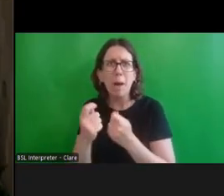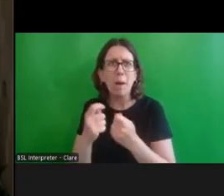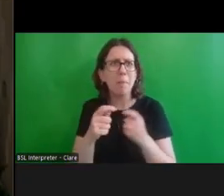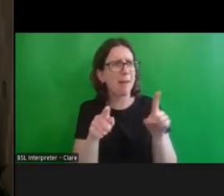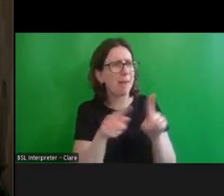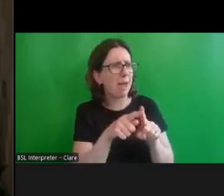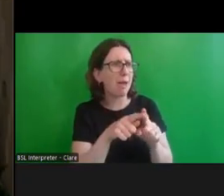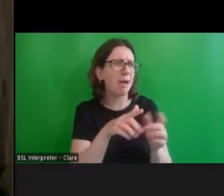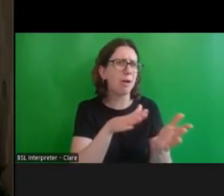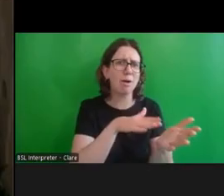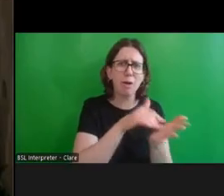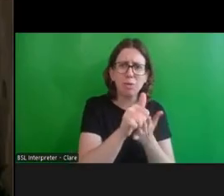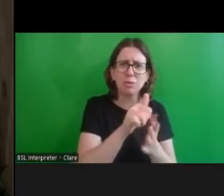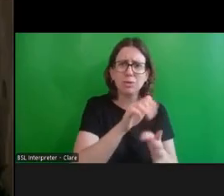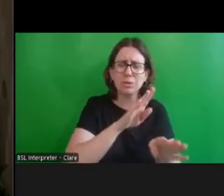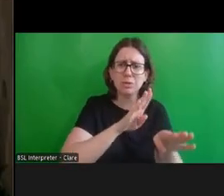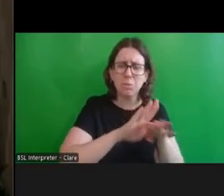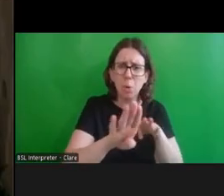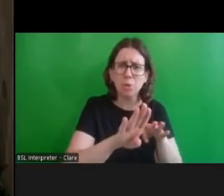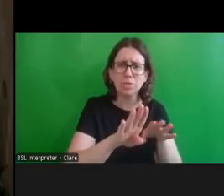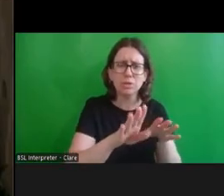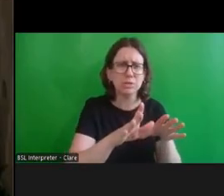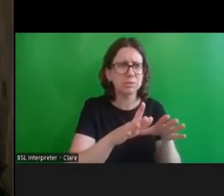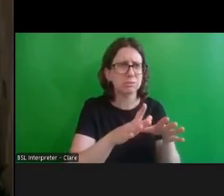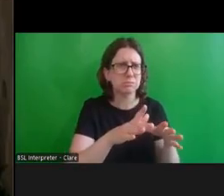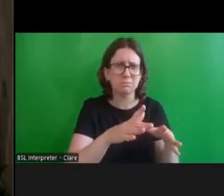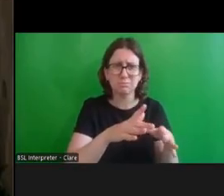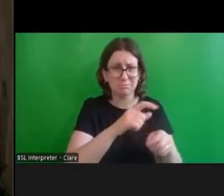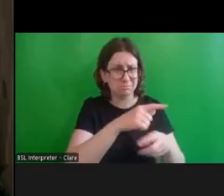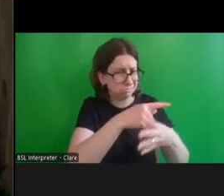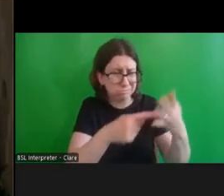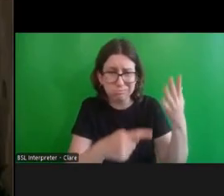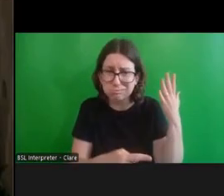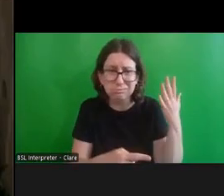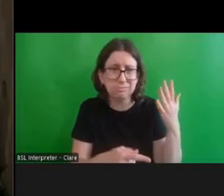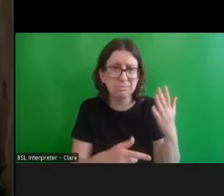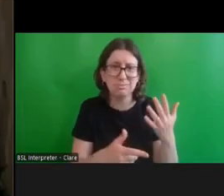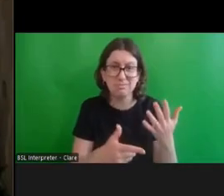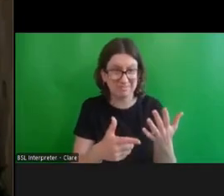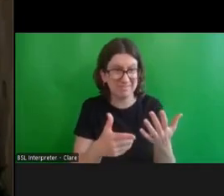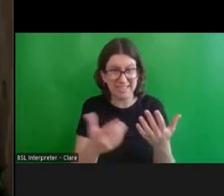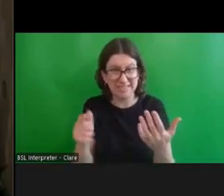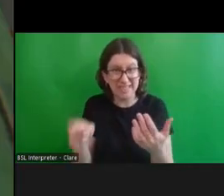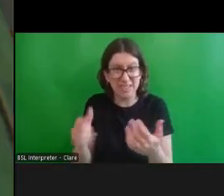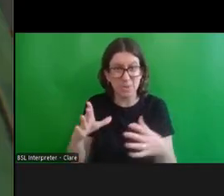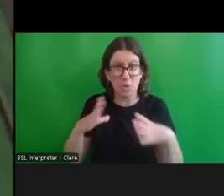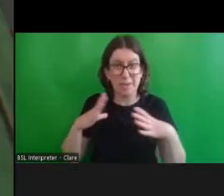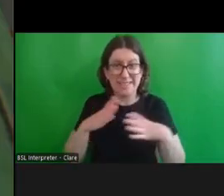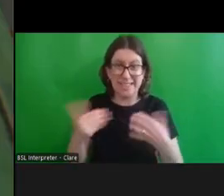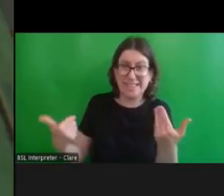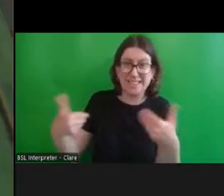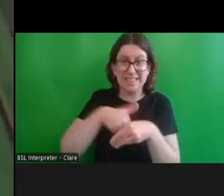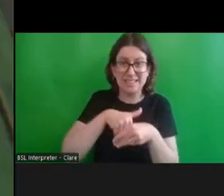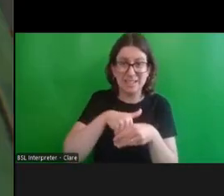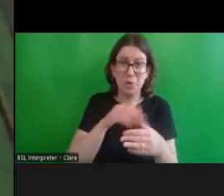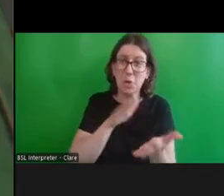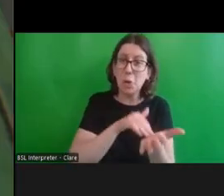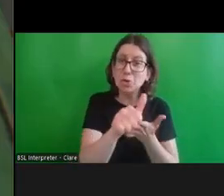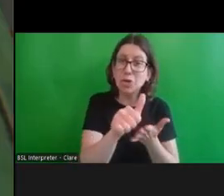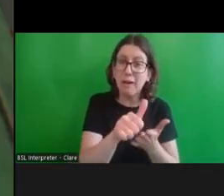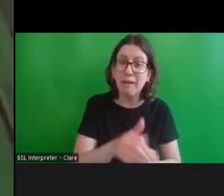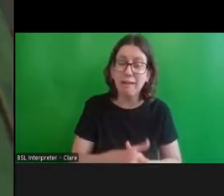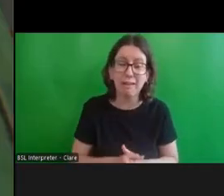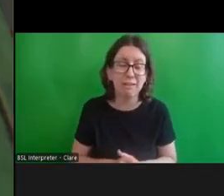or gaming. It's showing the interlinkages between reading of our already existing cultural passions. And so that's the